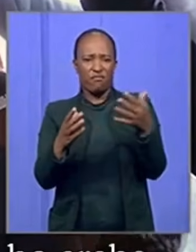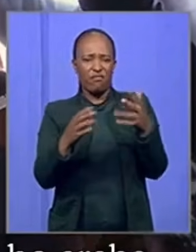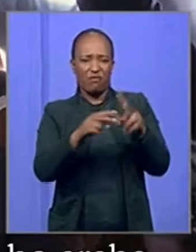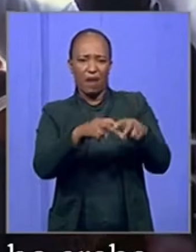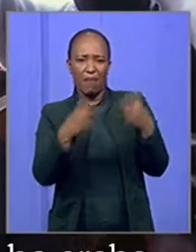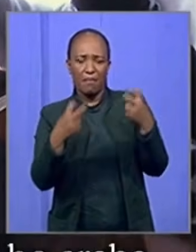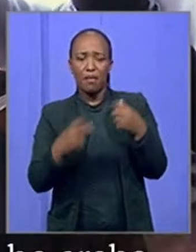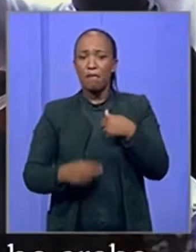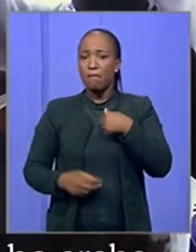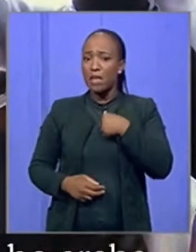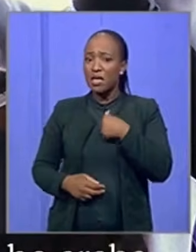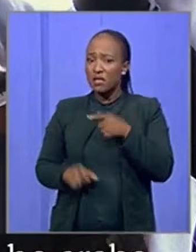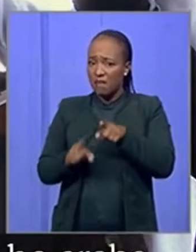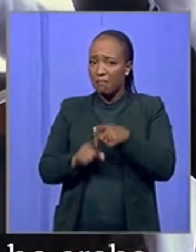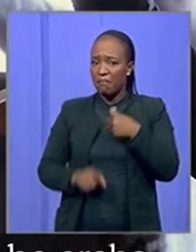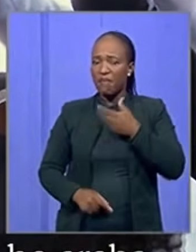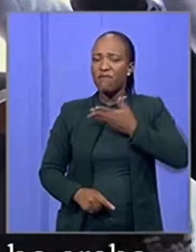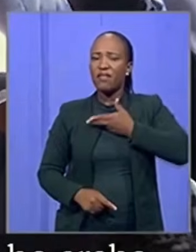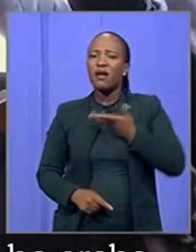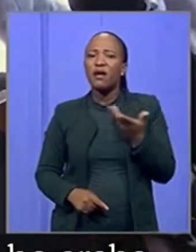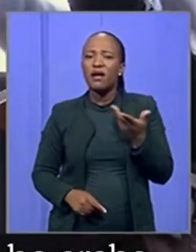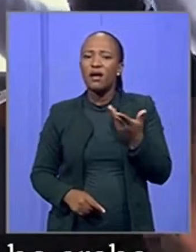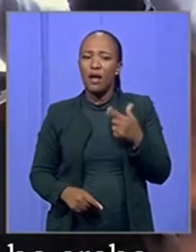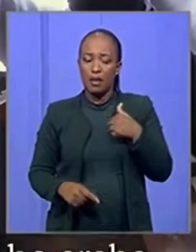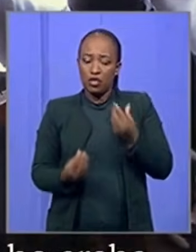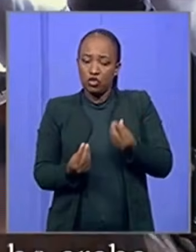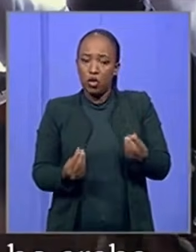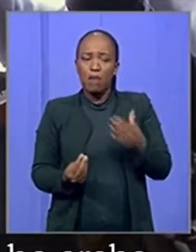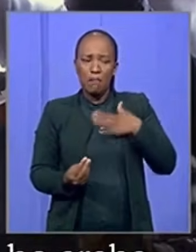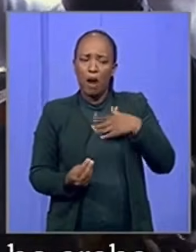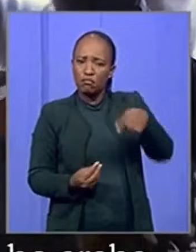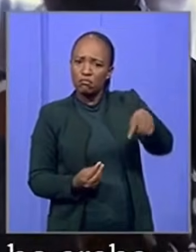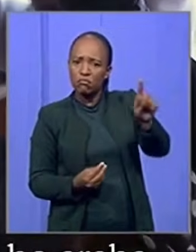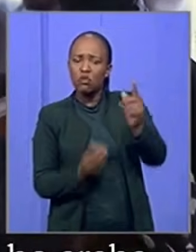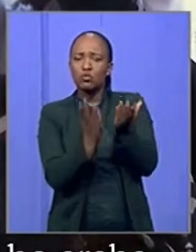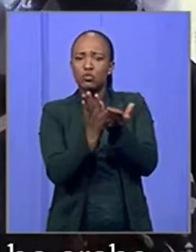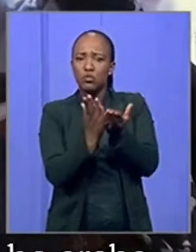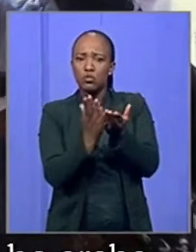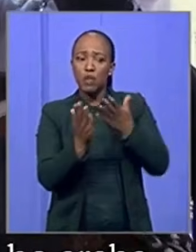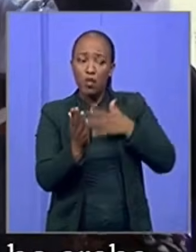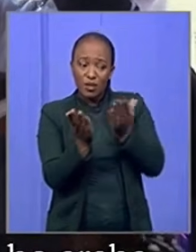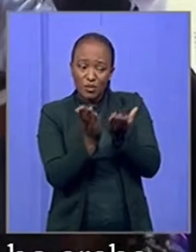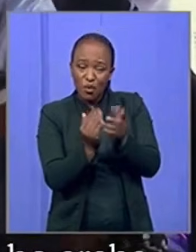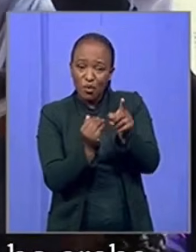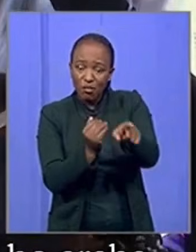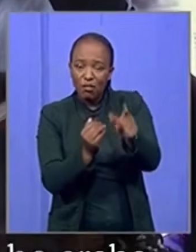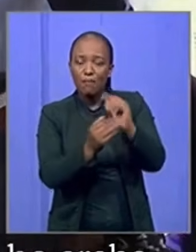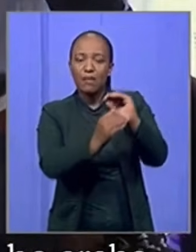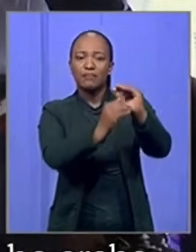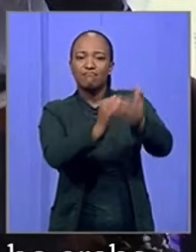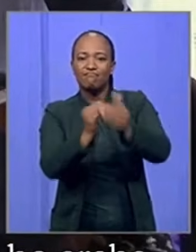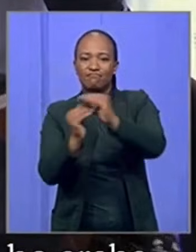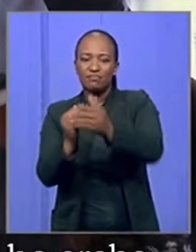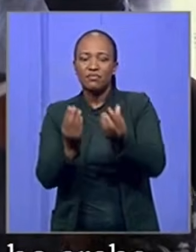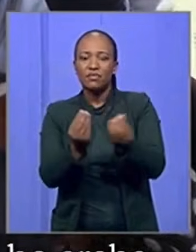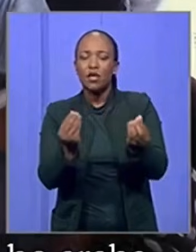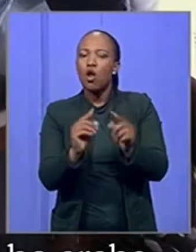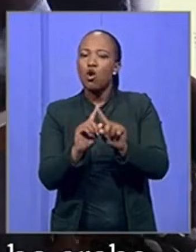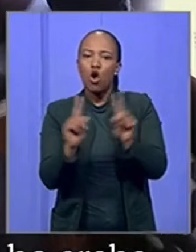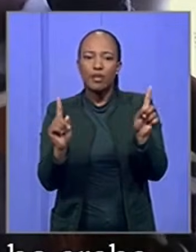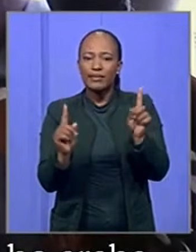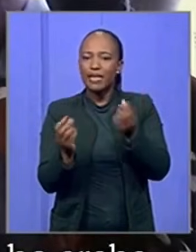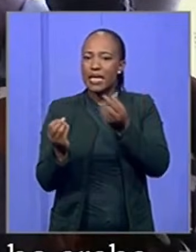father. I send my children to school. I want the school to protect my children, not to impregnate them,